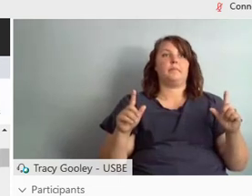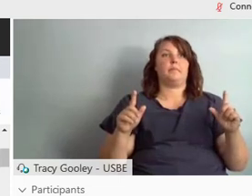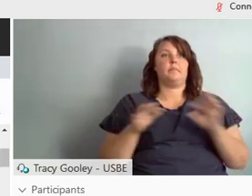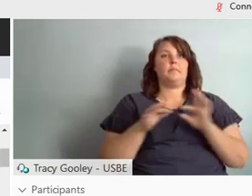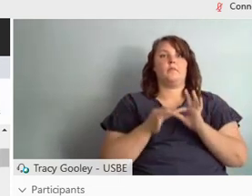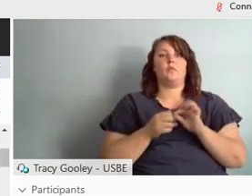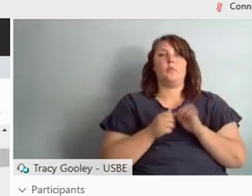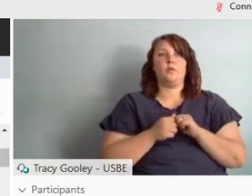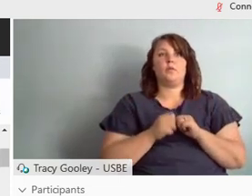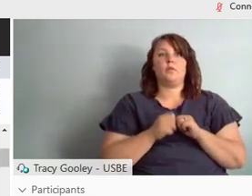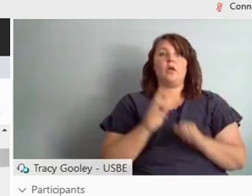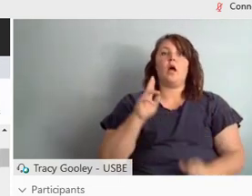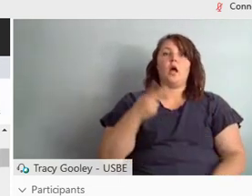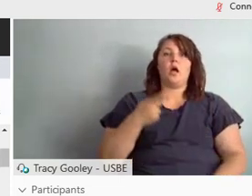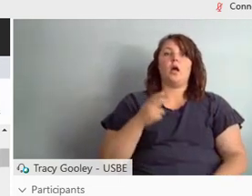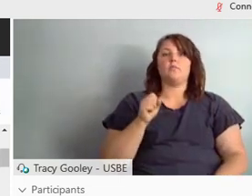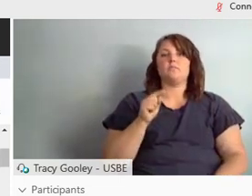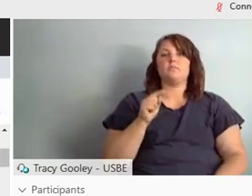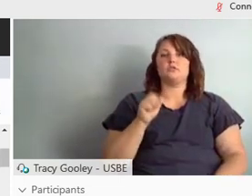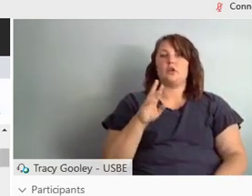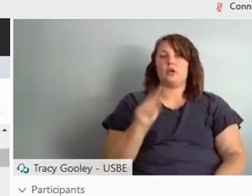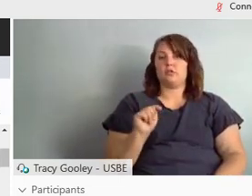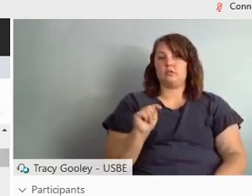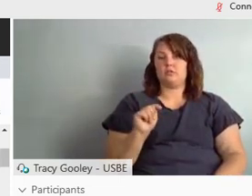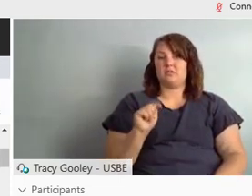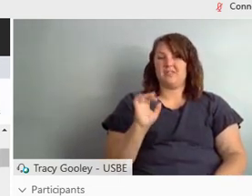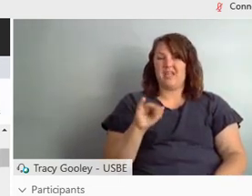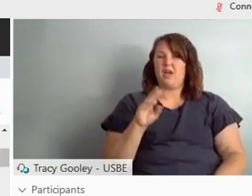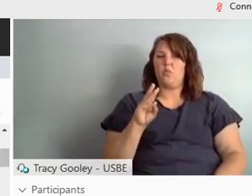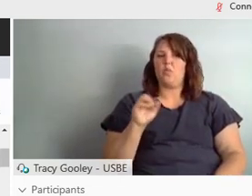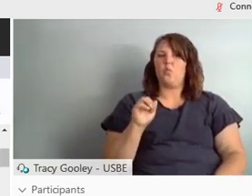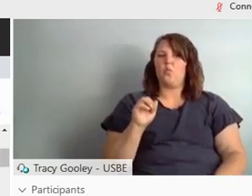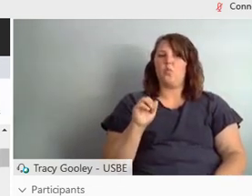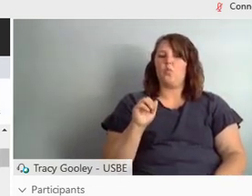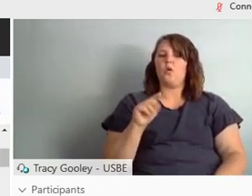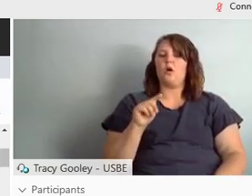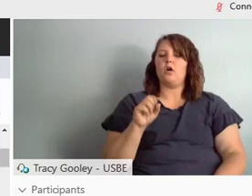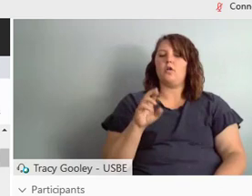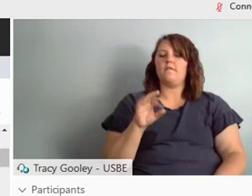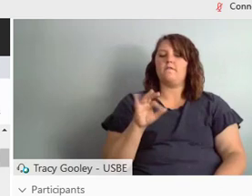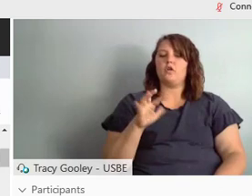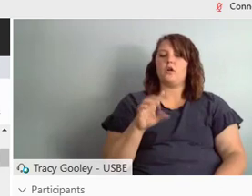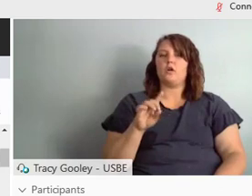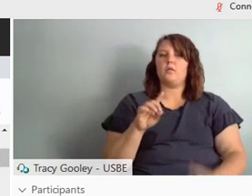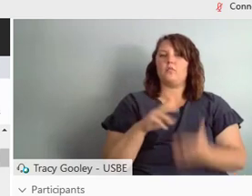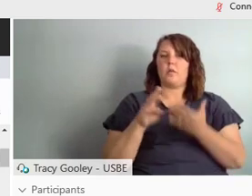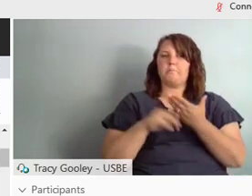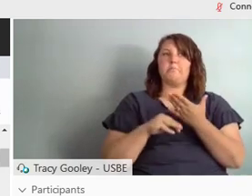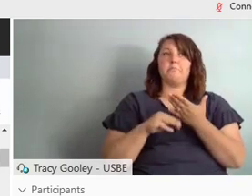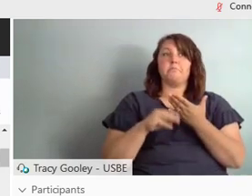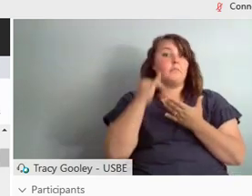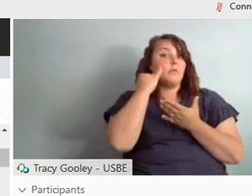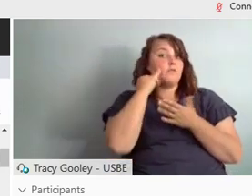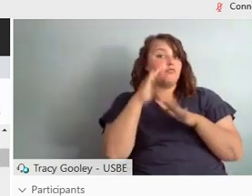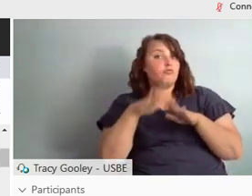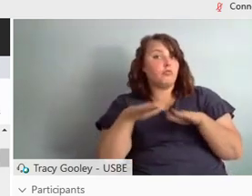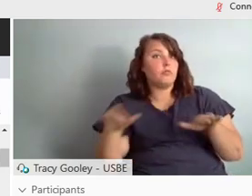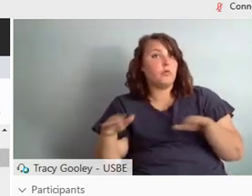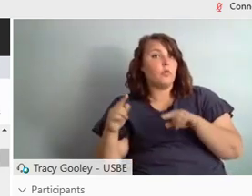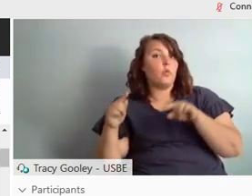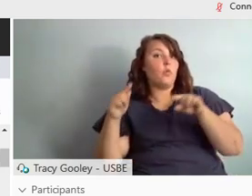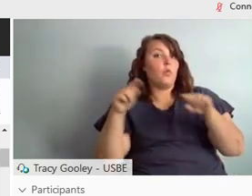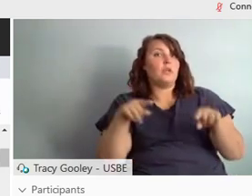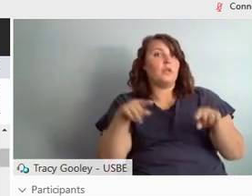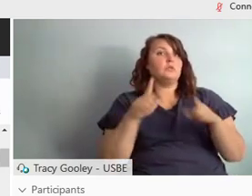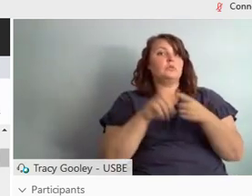about Upstart or the Waterford program. And what if children